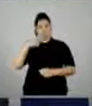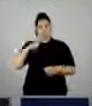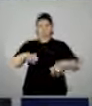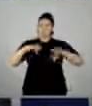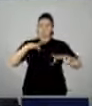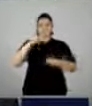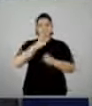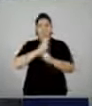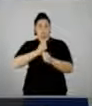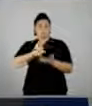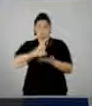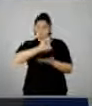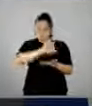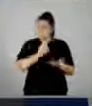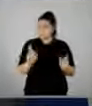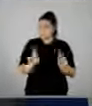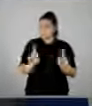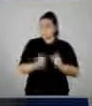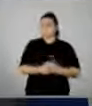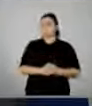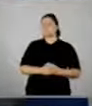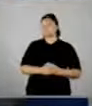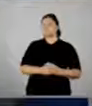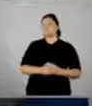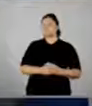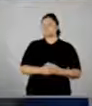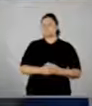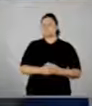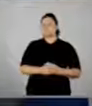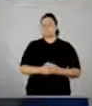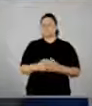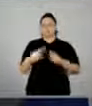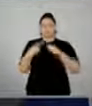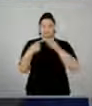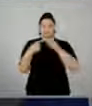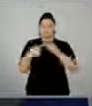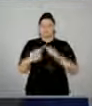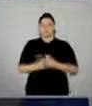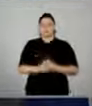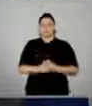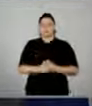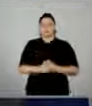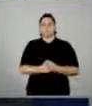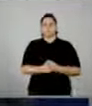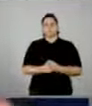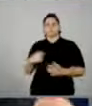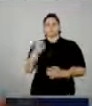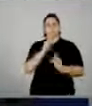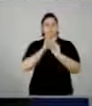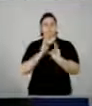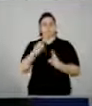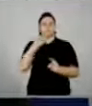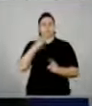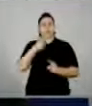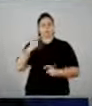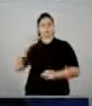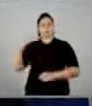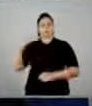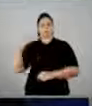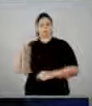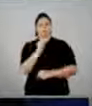I'll do the first one short. Again, the advice, there's no advice saying don't have it. And of course, in Australia, we're fortunate that the numbers are fairly